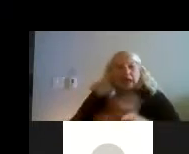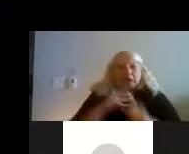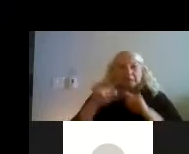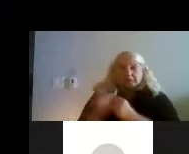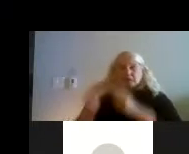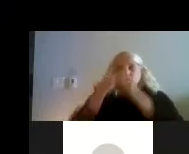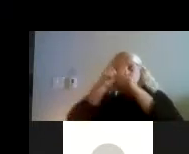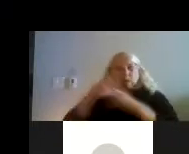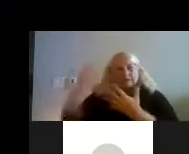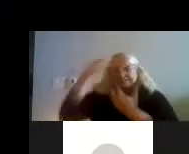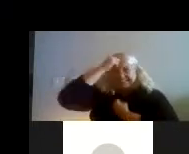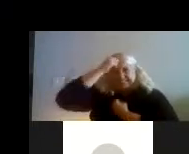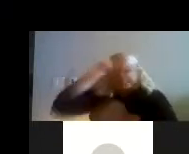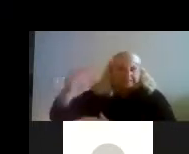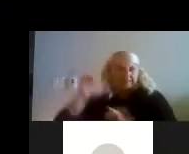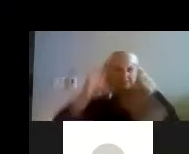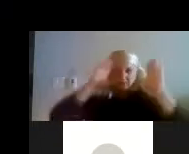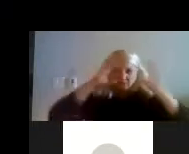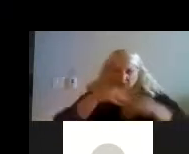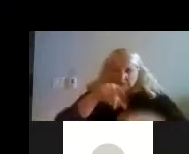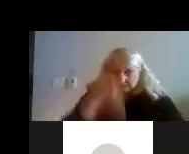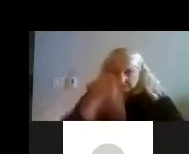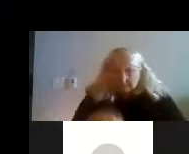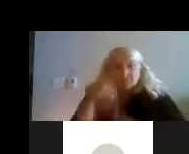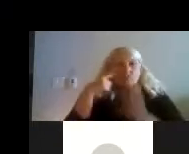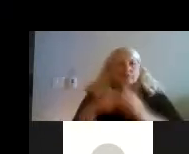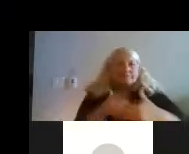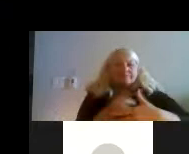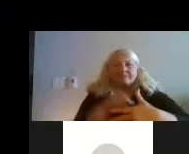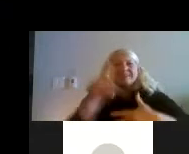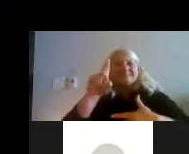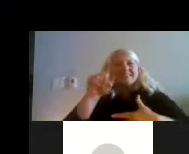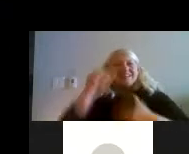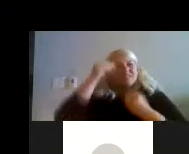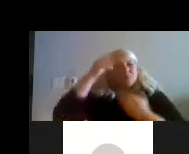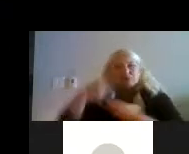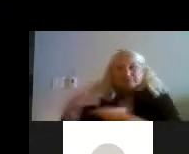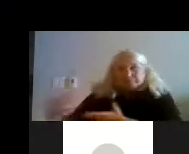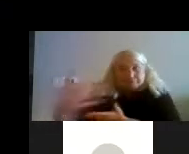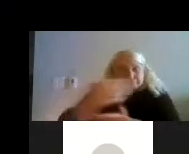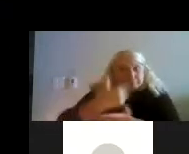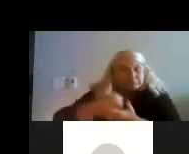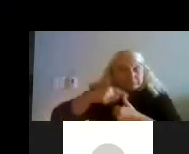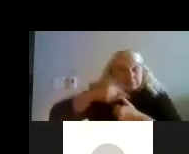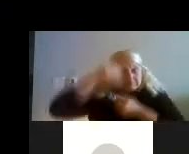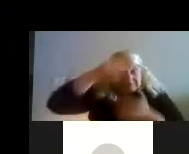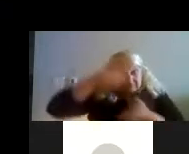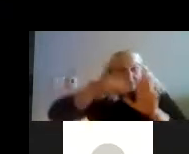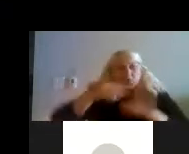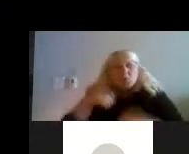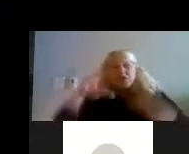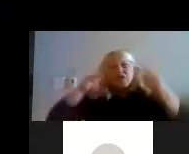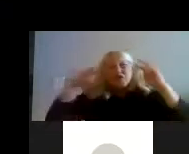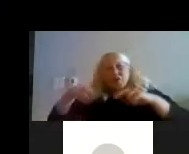on. So when we're looking at data and that large data level, we're looking at large data sets that